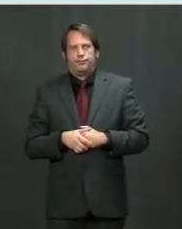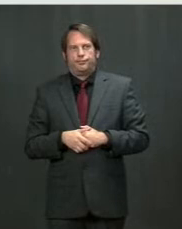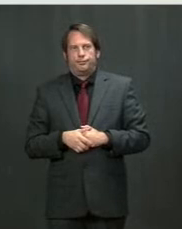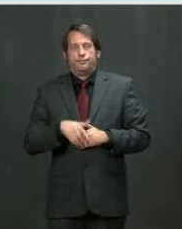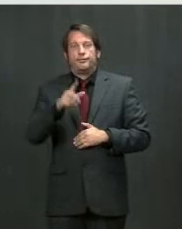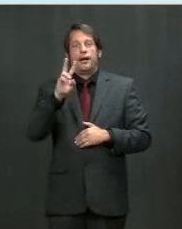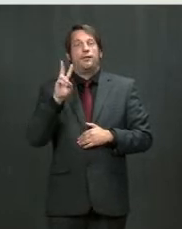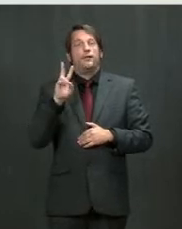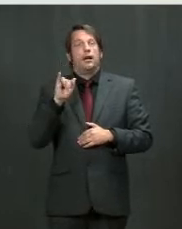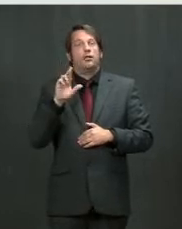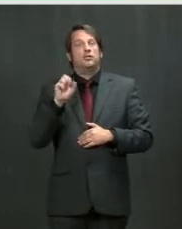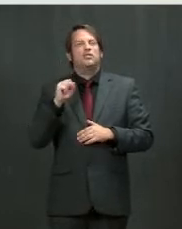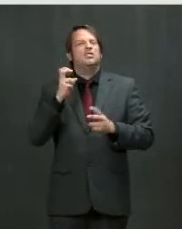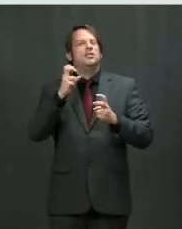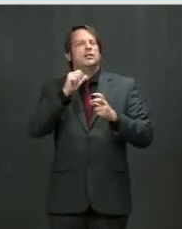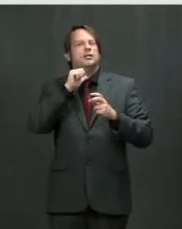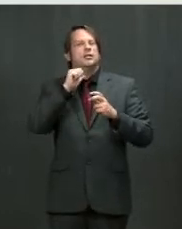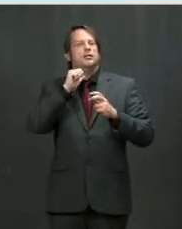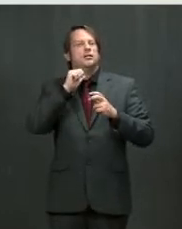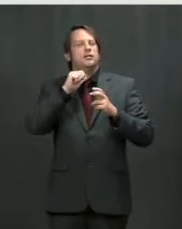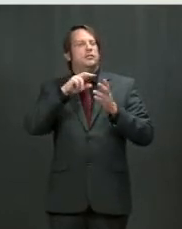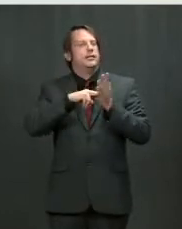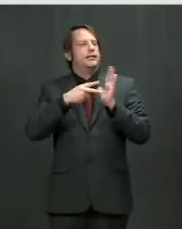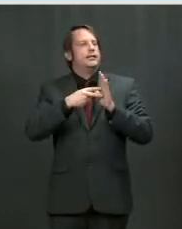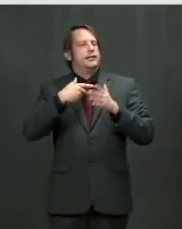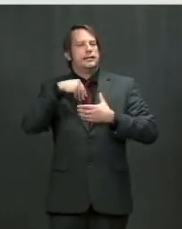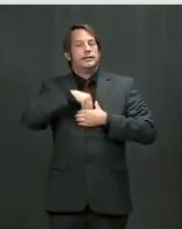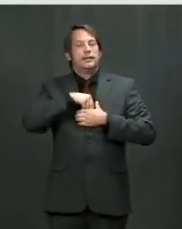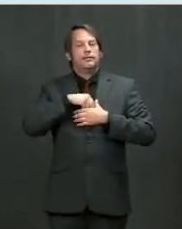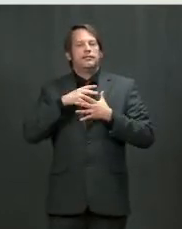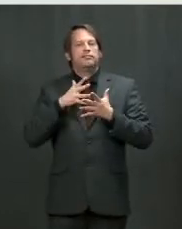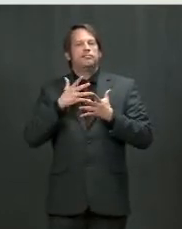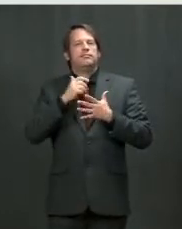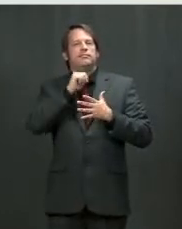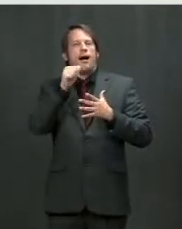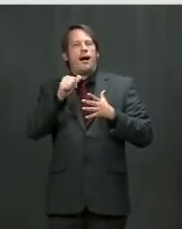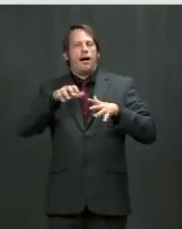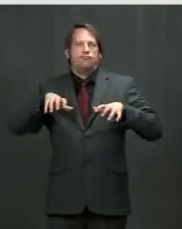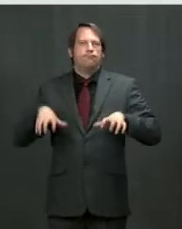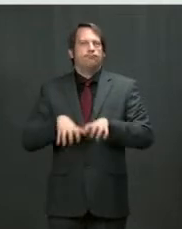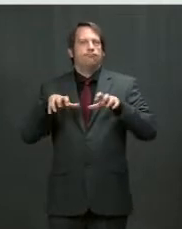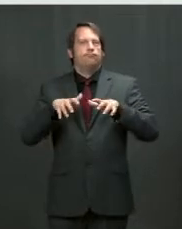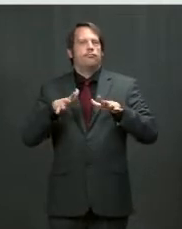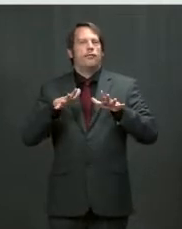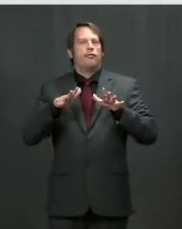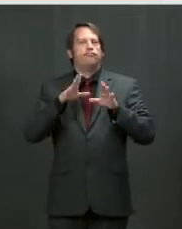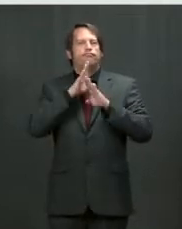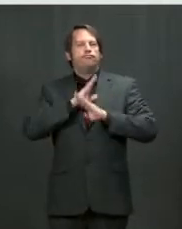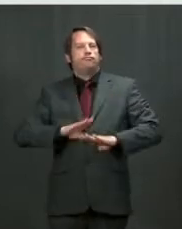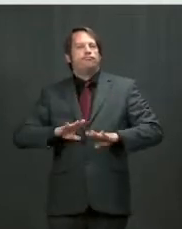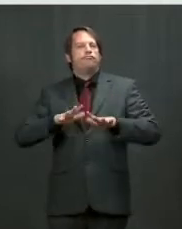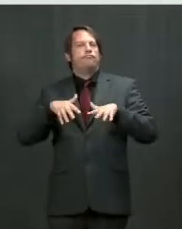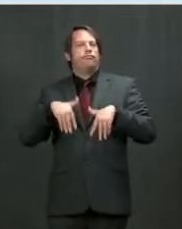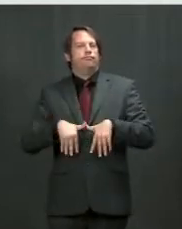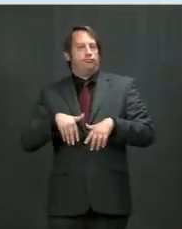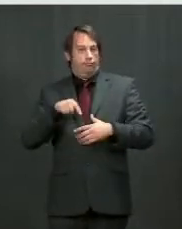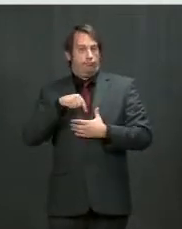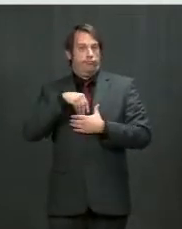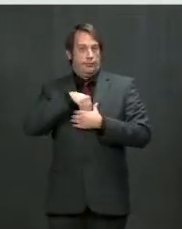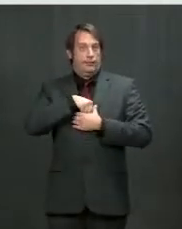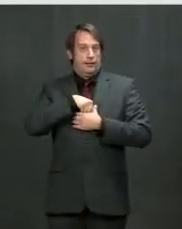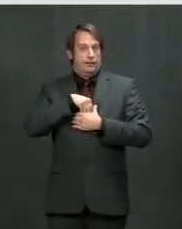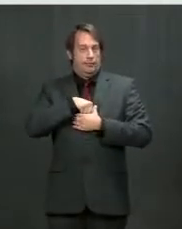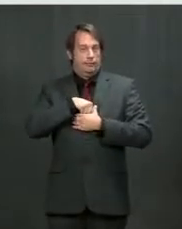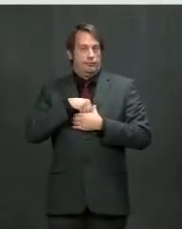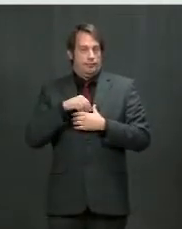live virus, but that's sort of a virus that has been built up to resemble the appropriate virus. This is a